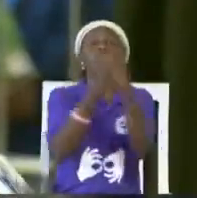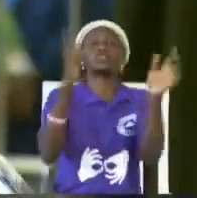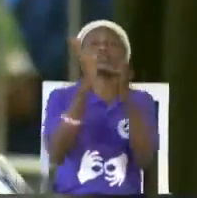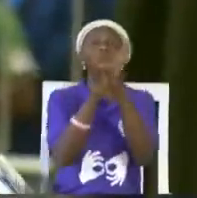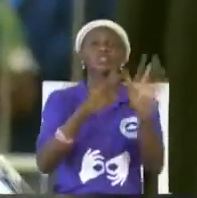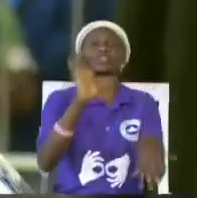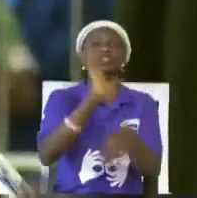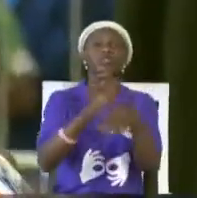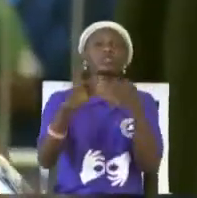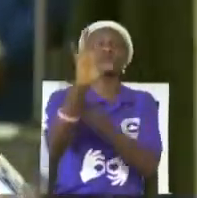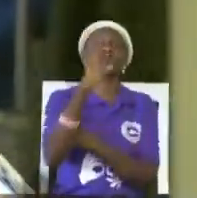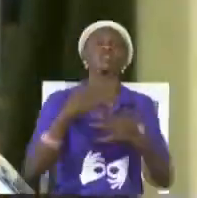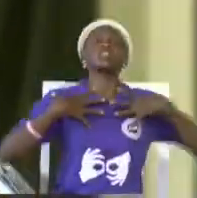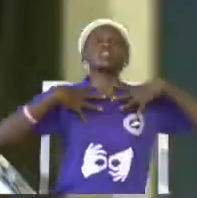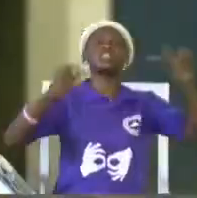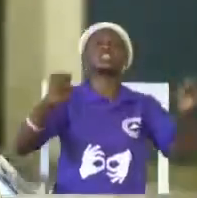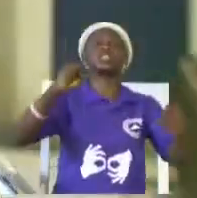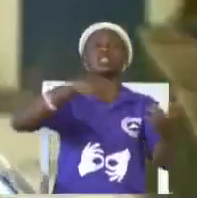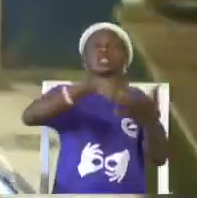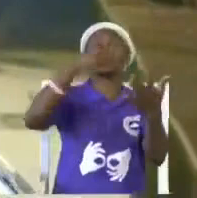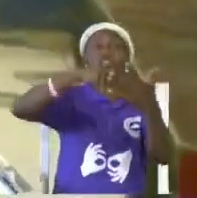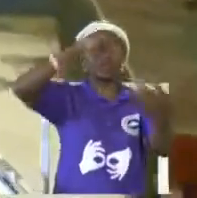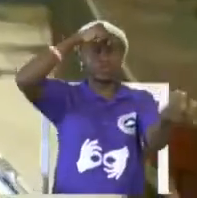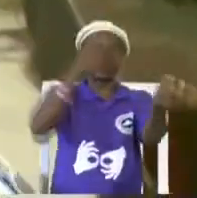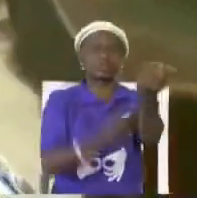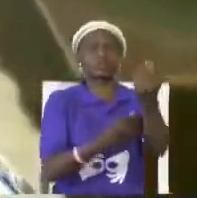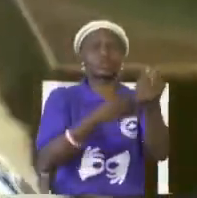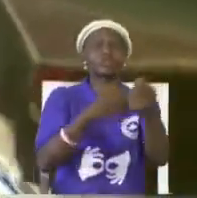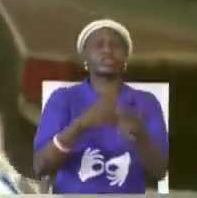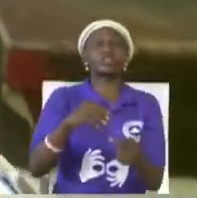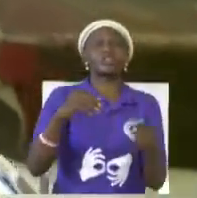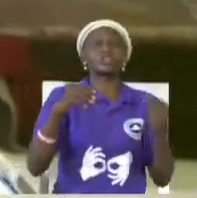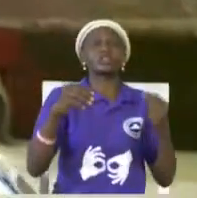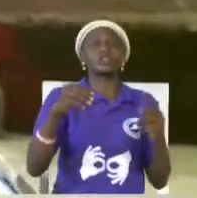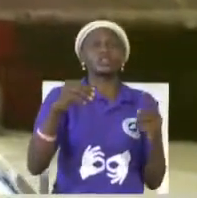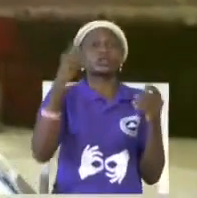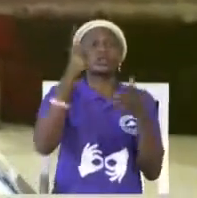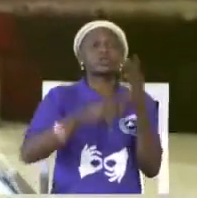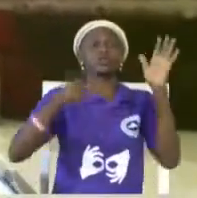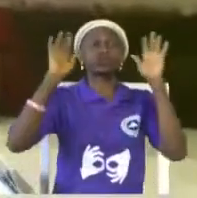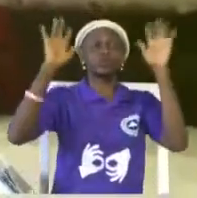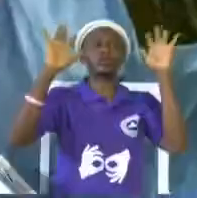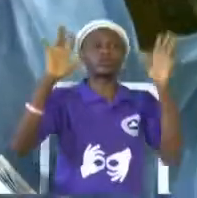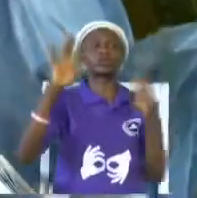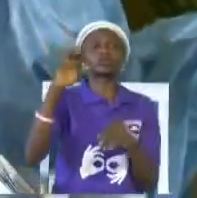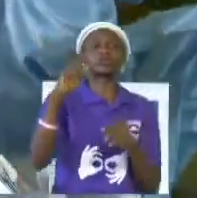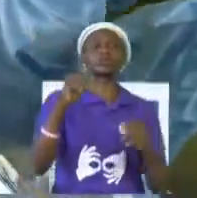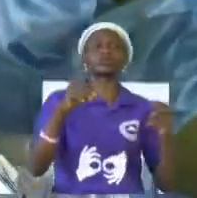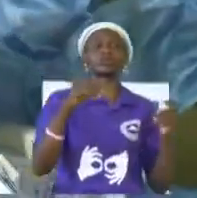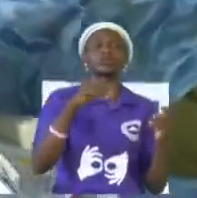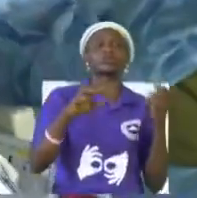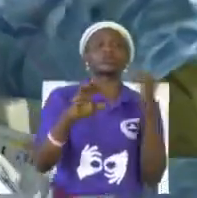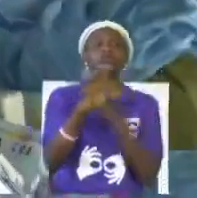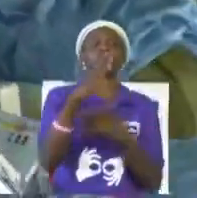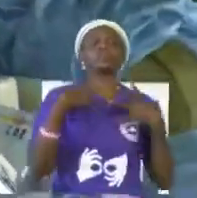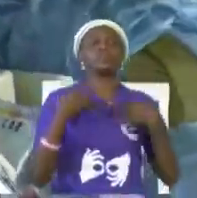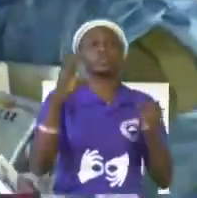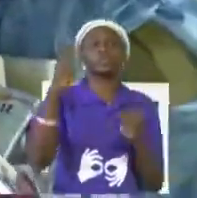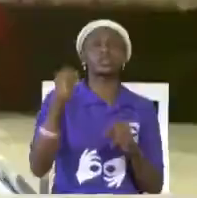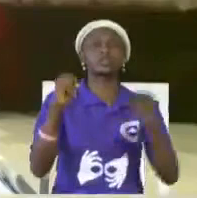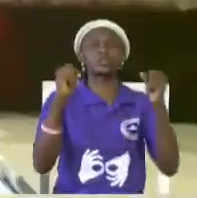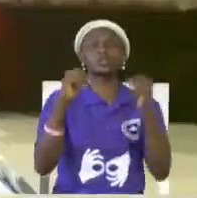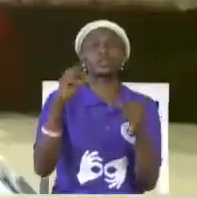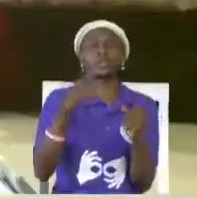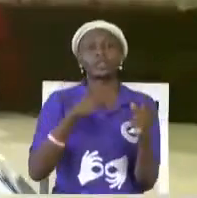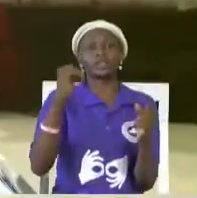Christian Church of God healed Gideon Jones Adeboye. What amazes me was that when this boy began to talk,